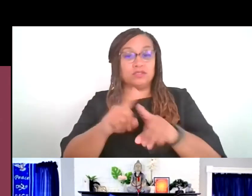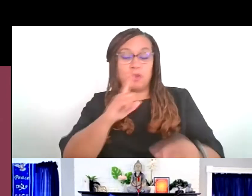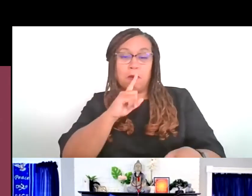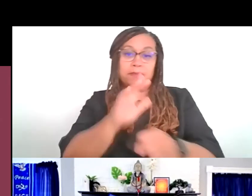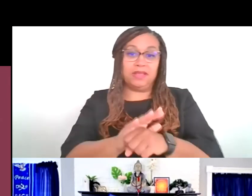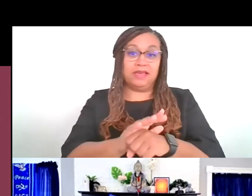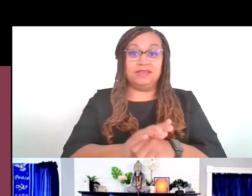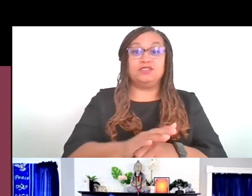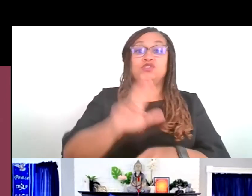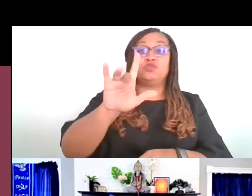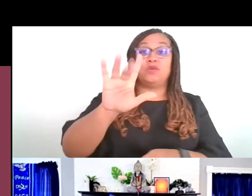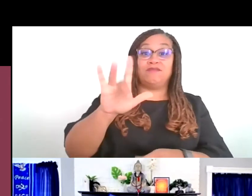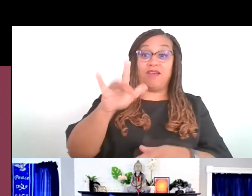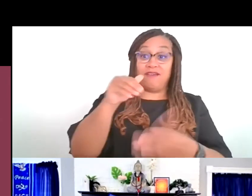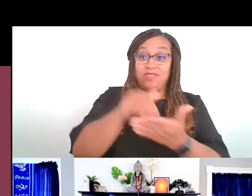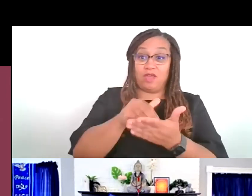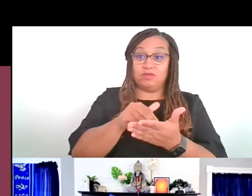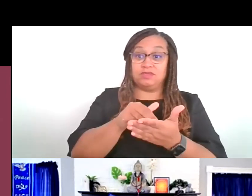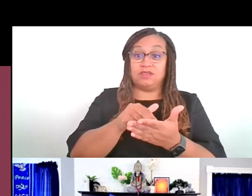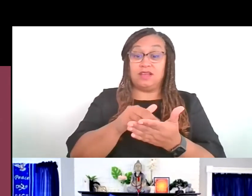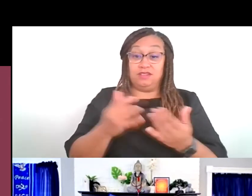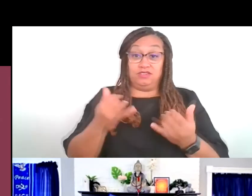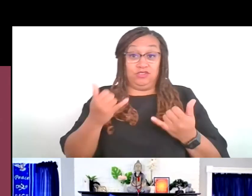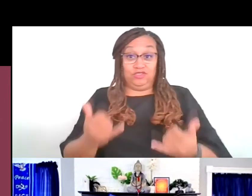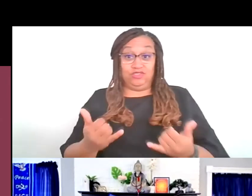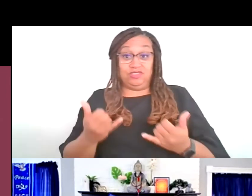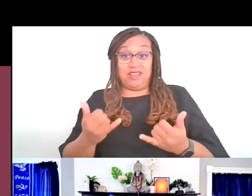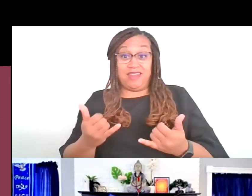of November, that number currently is